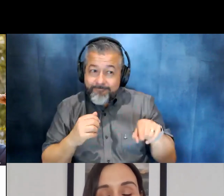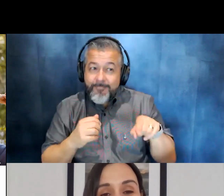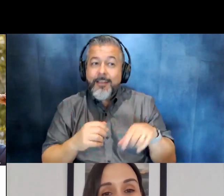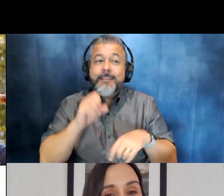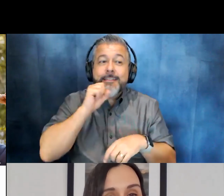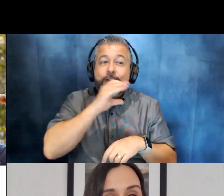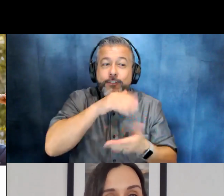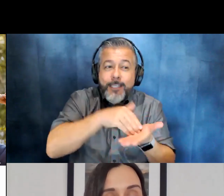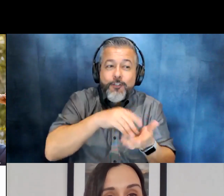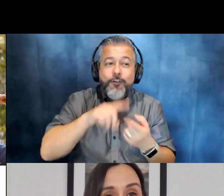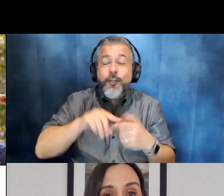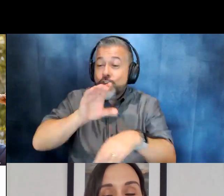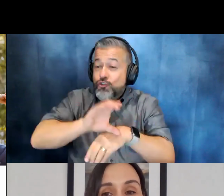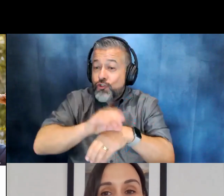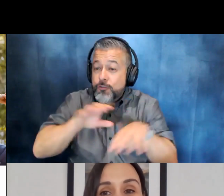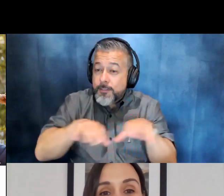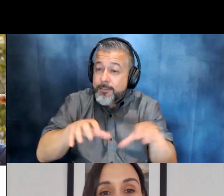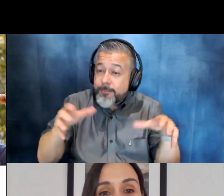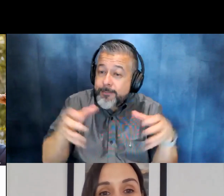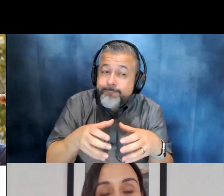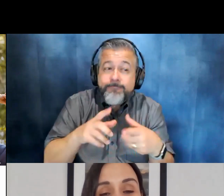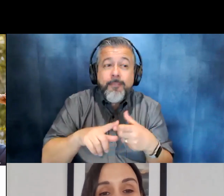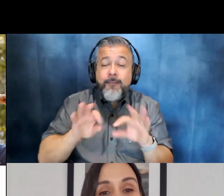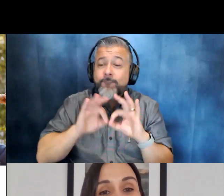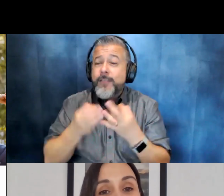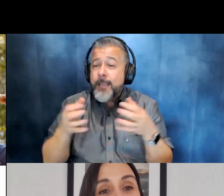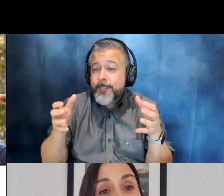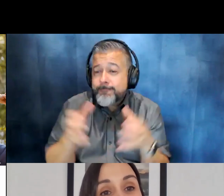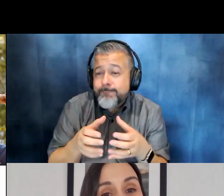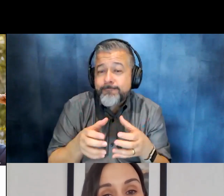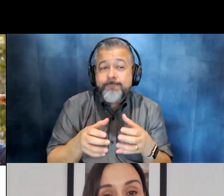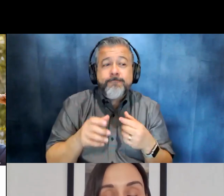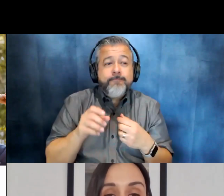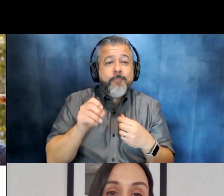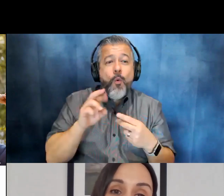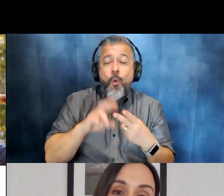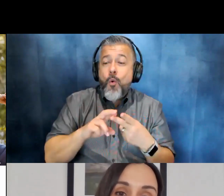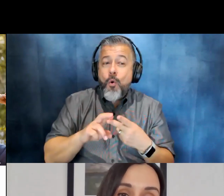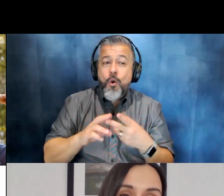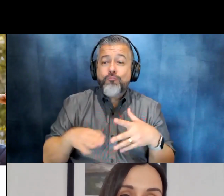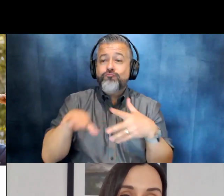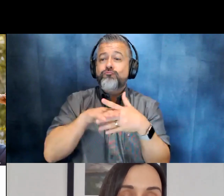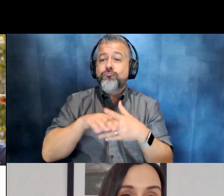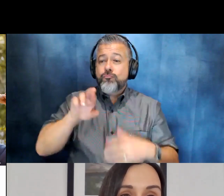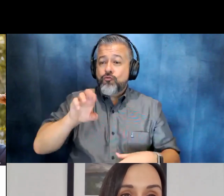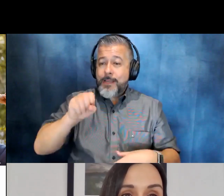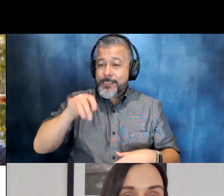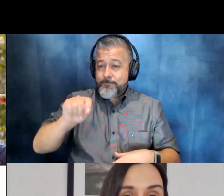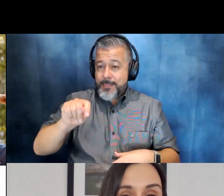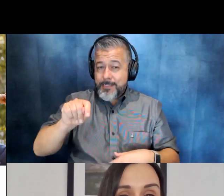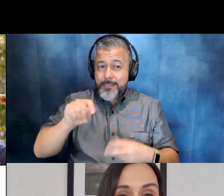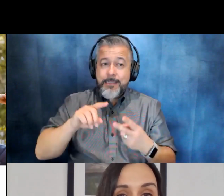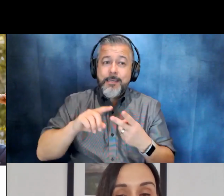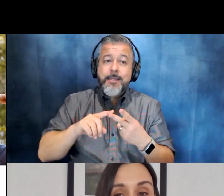churches, family gatherings, as well as the services of respite, in-home caregivers, and adult